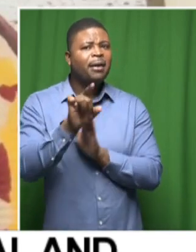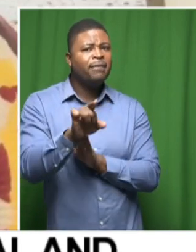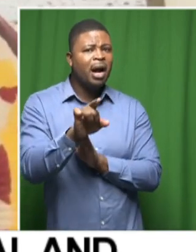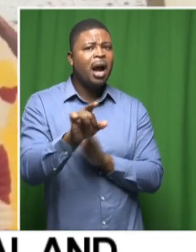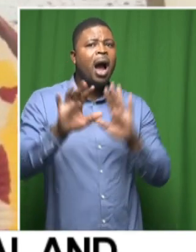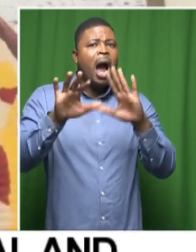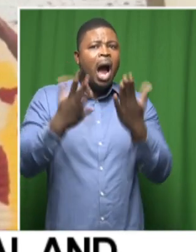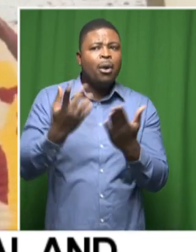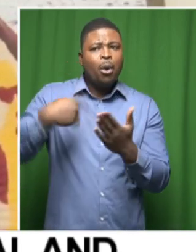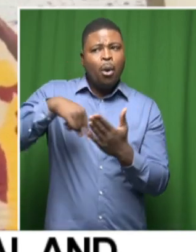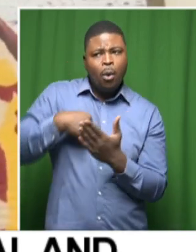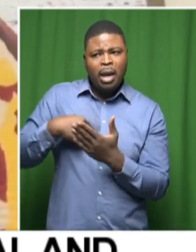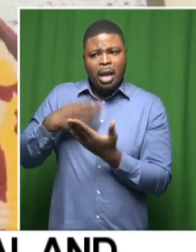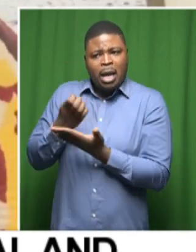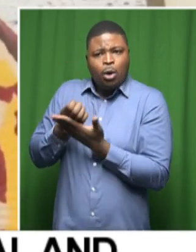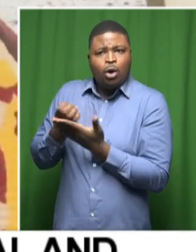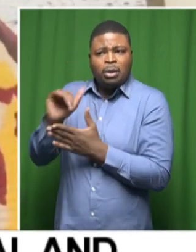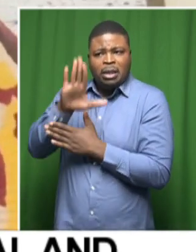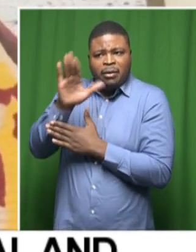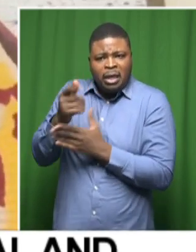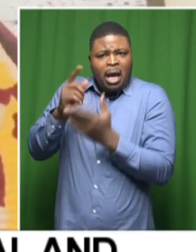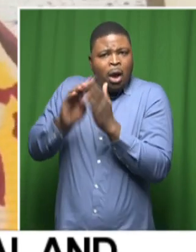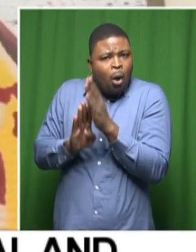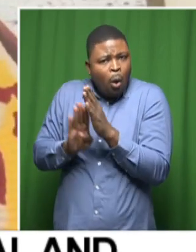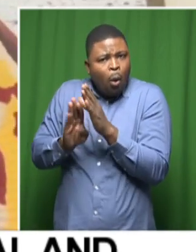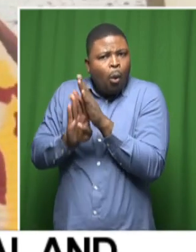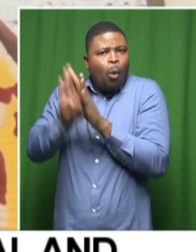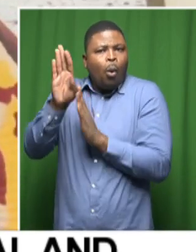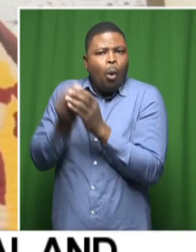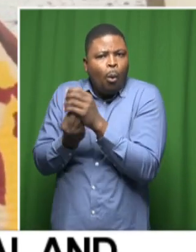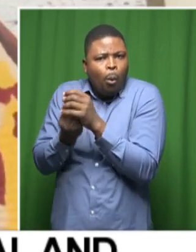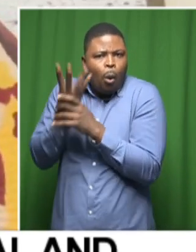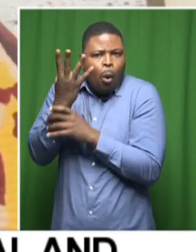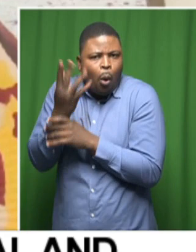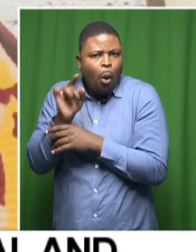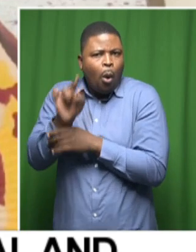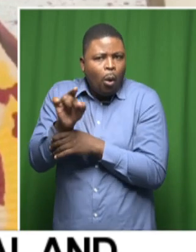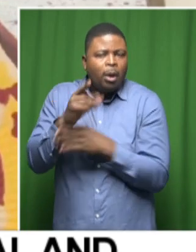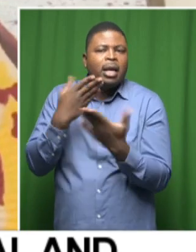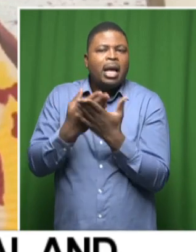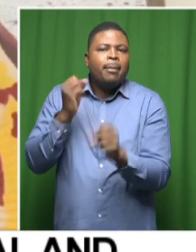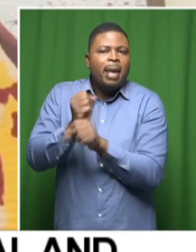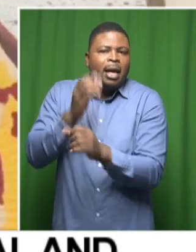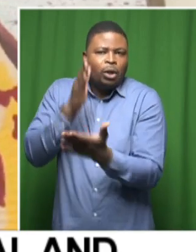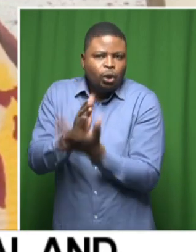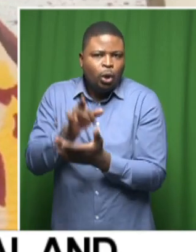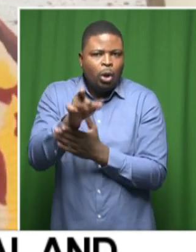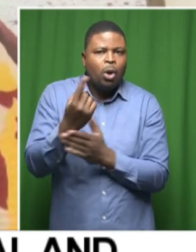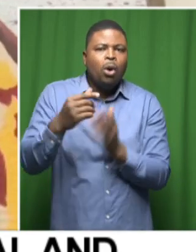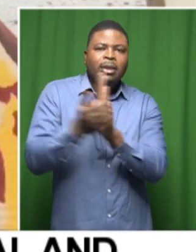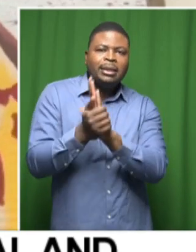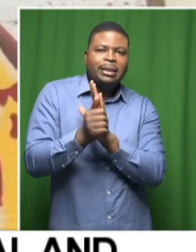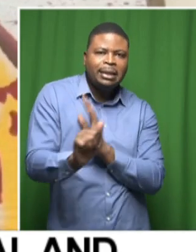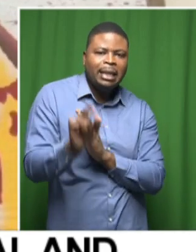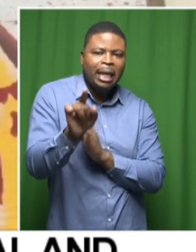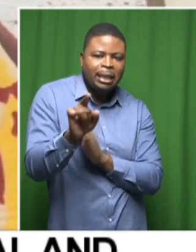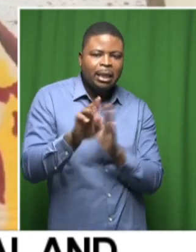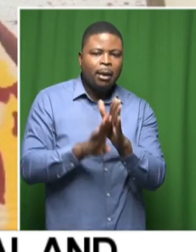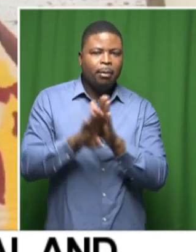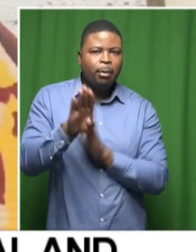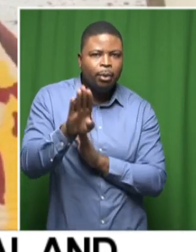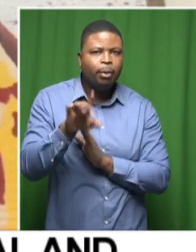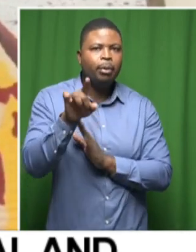we grow the economy to find and pull out those skills of the youth, of those within the